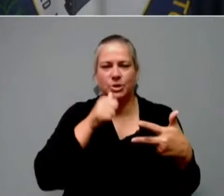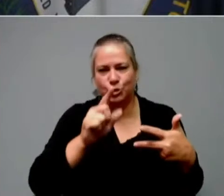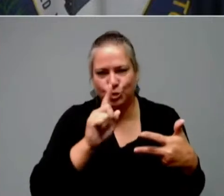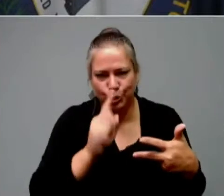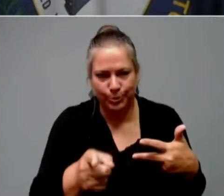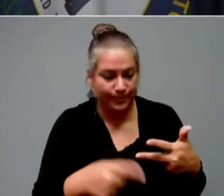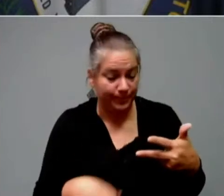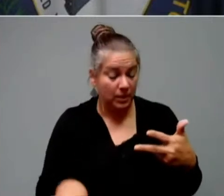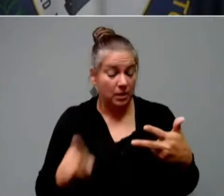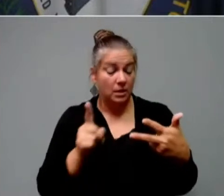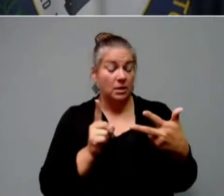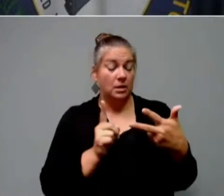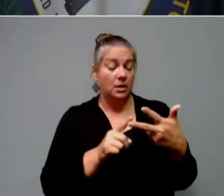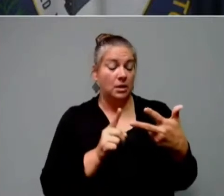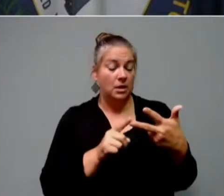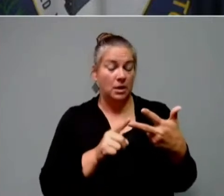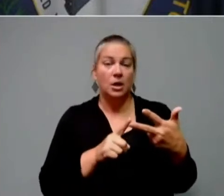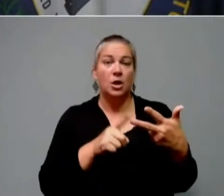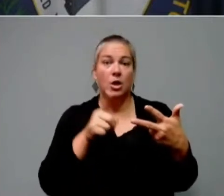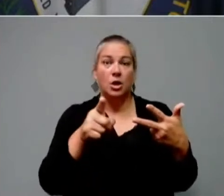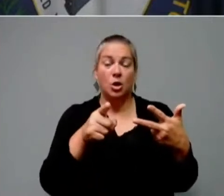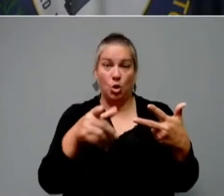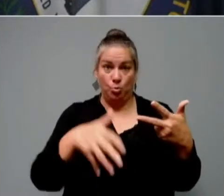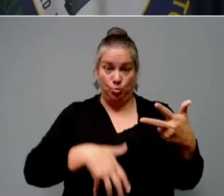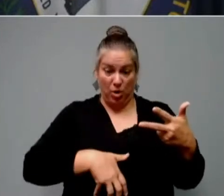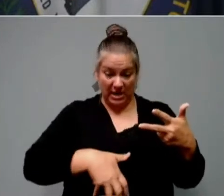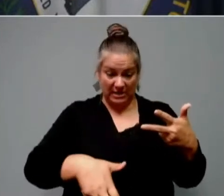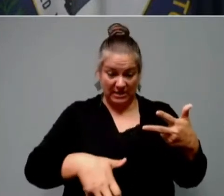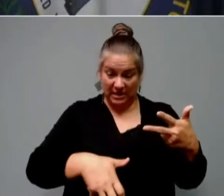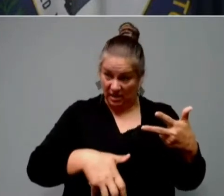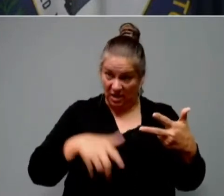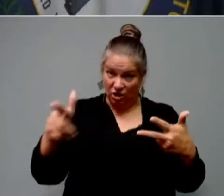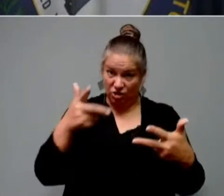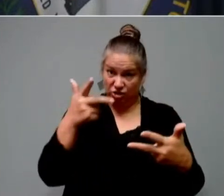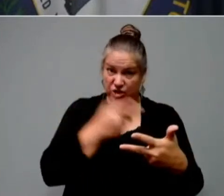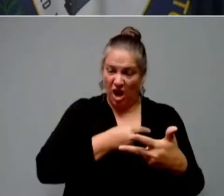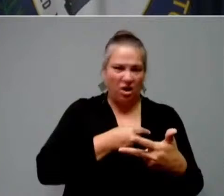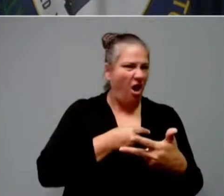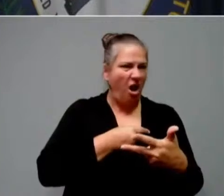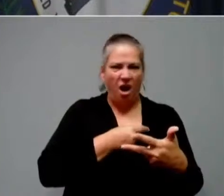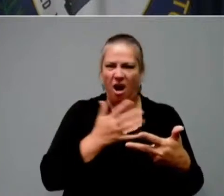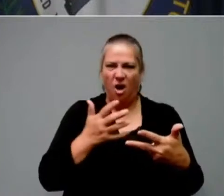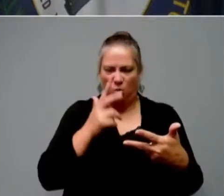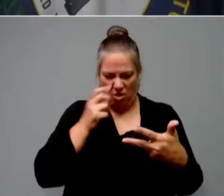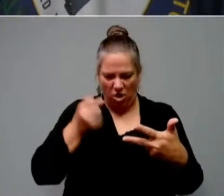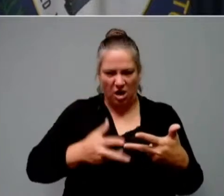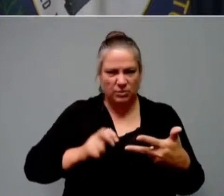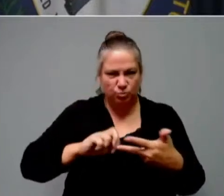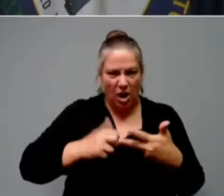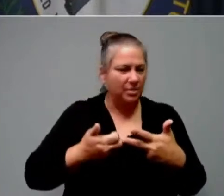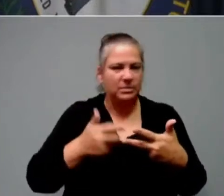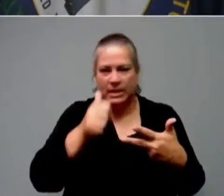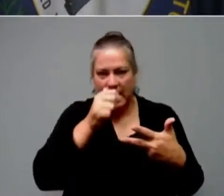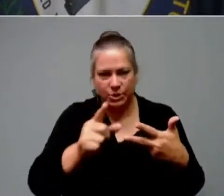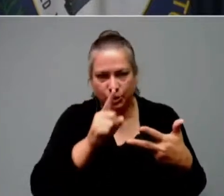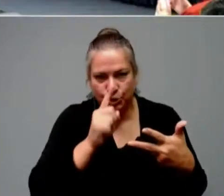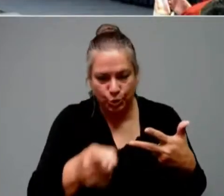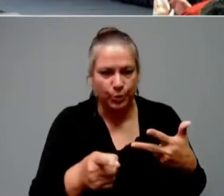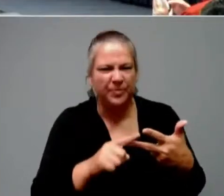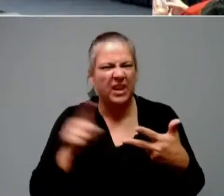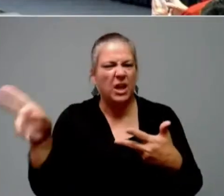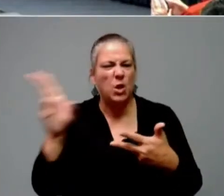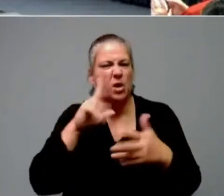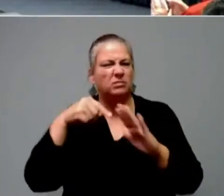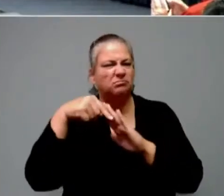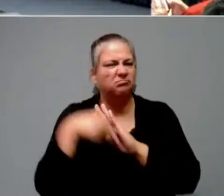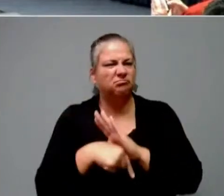to pregnancy from the vaccine. He'll address all of those and his other points. Thank you, Steve.